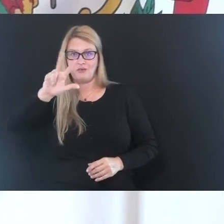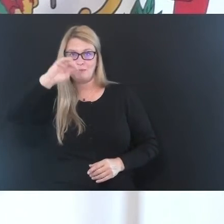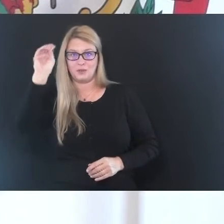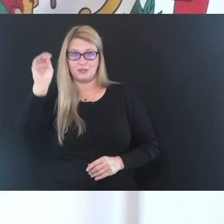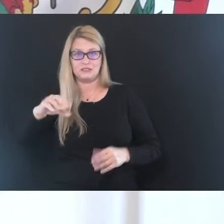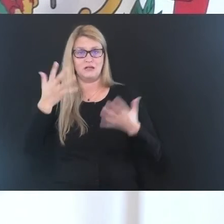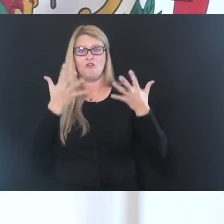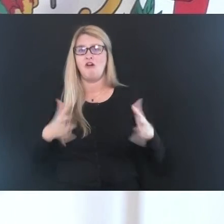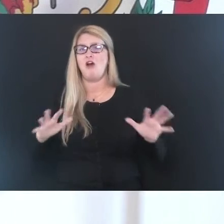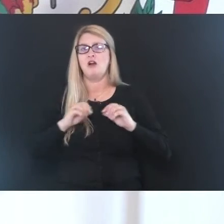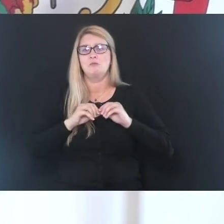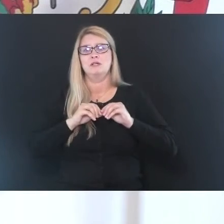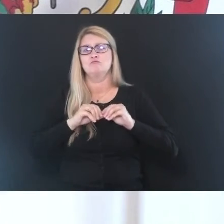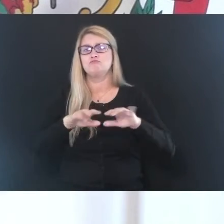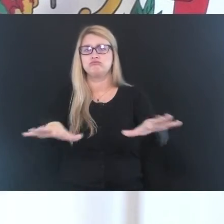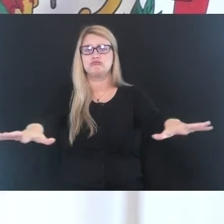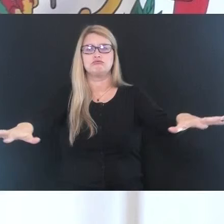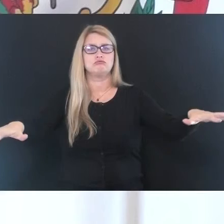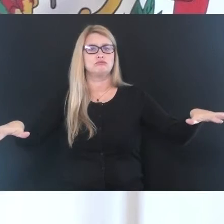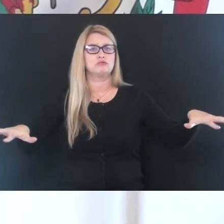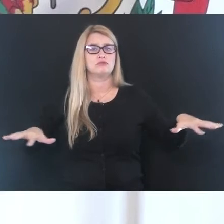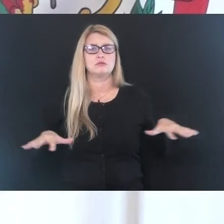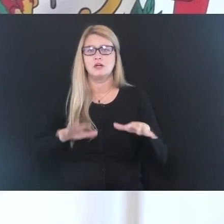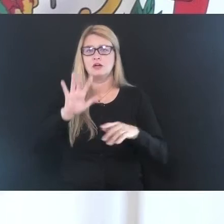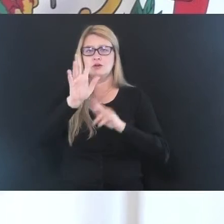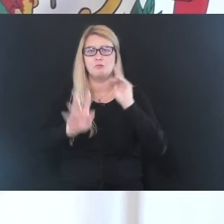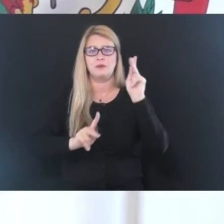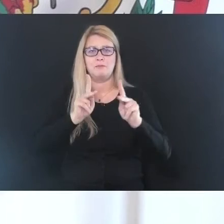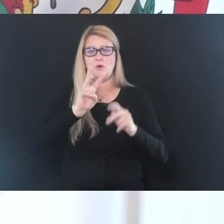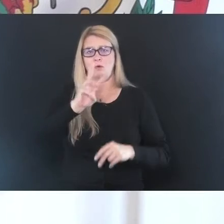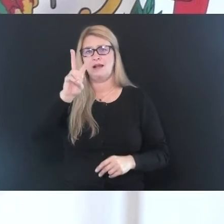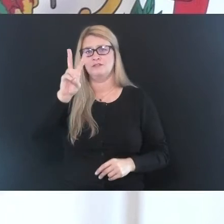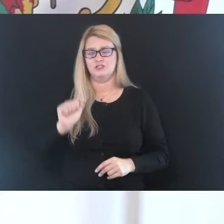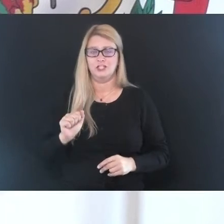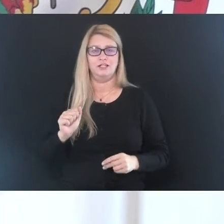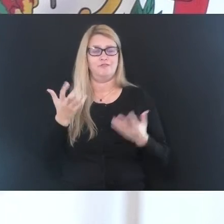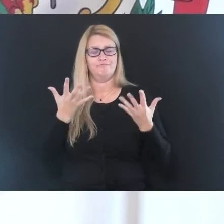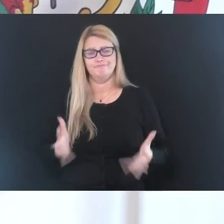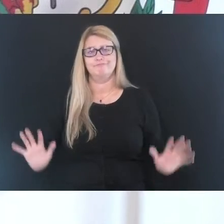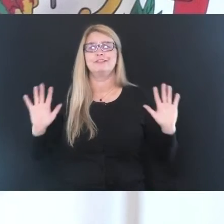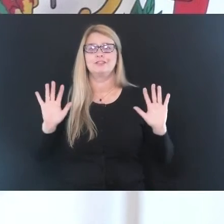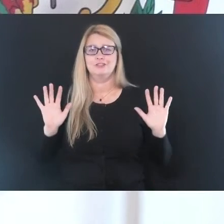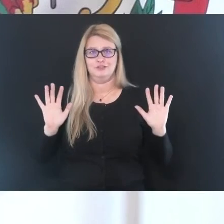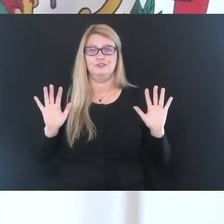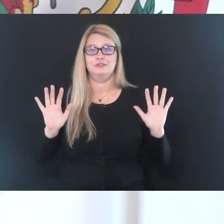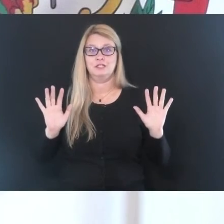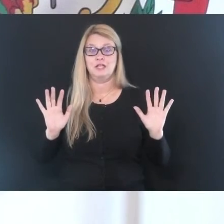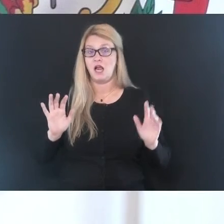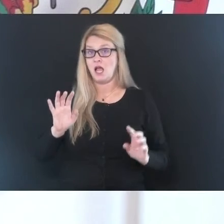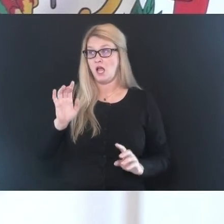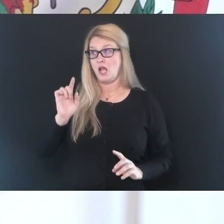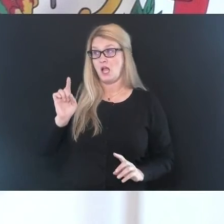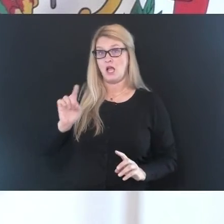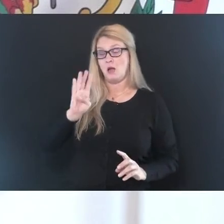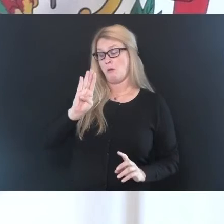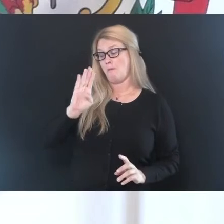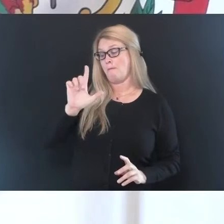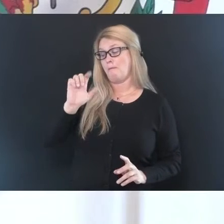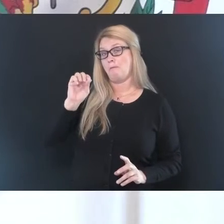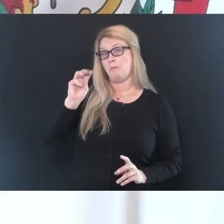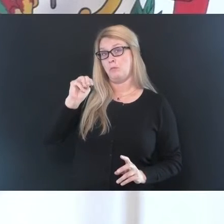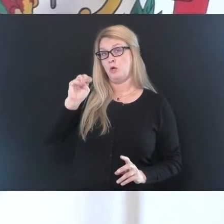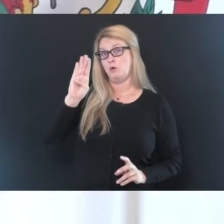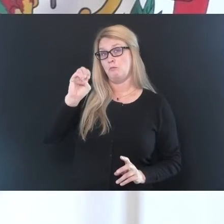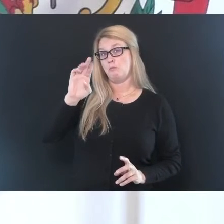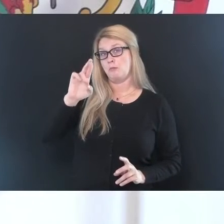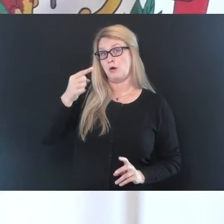91.3% is the administration rate right now. According to